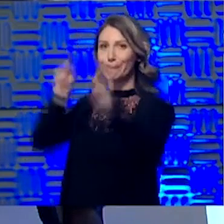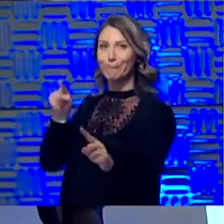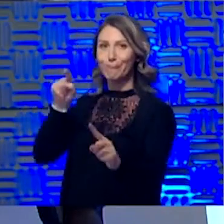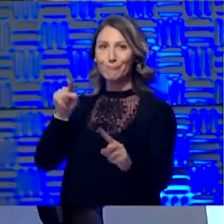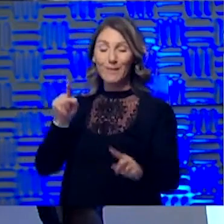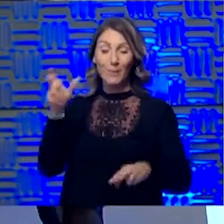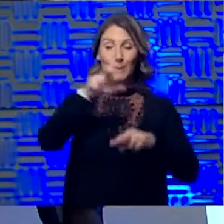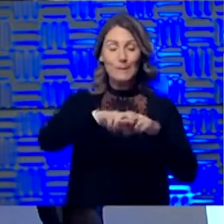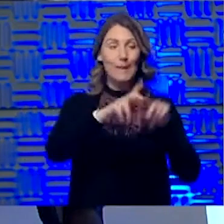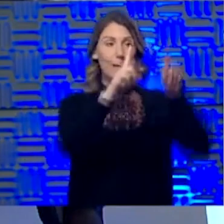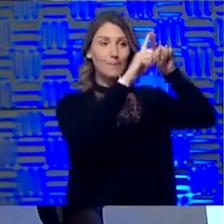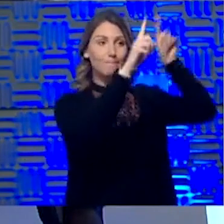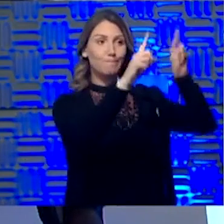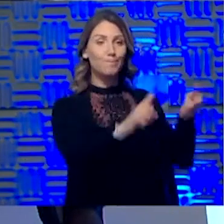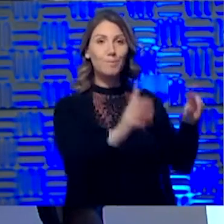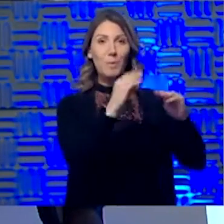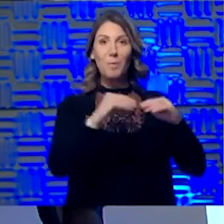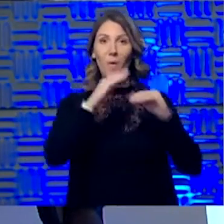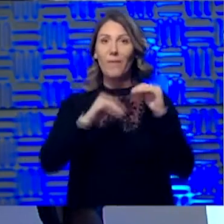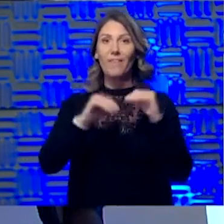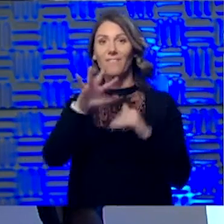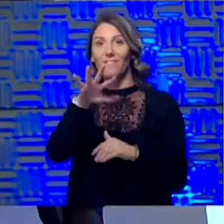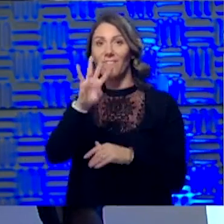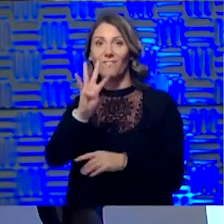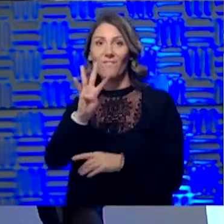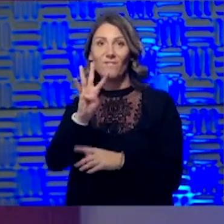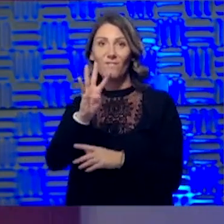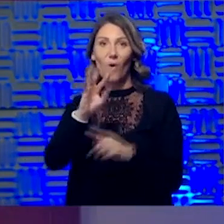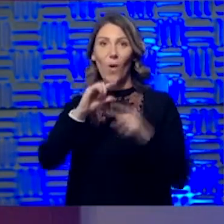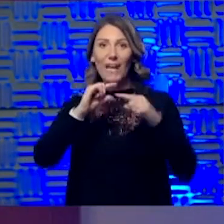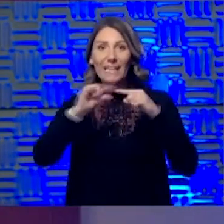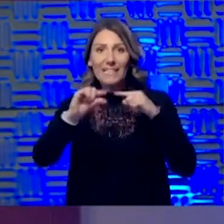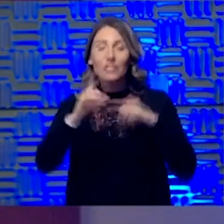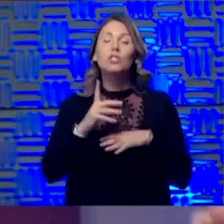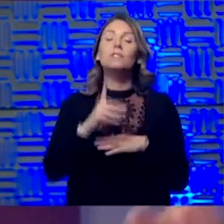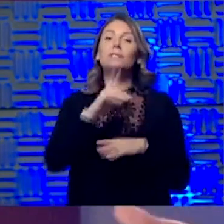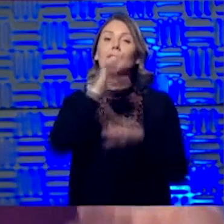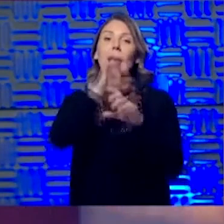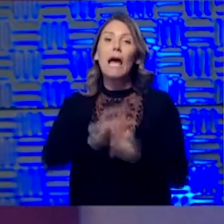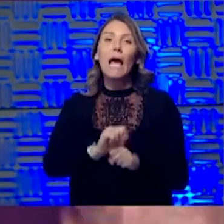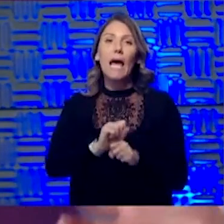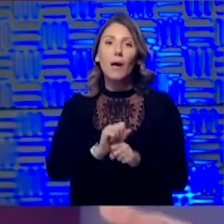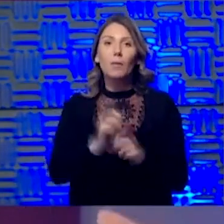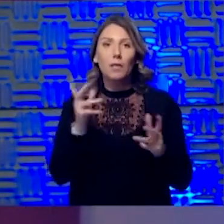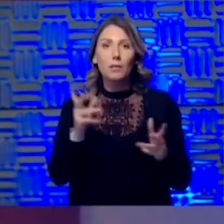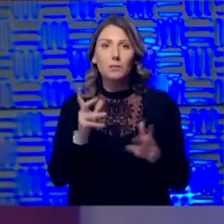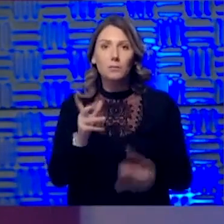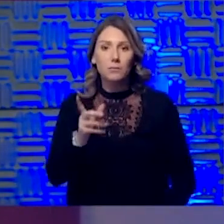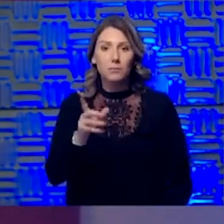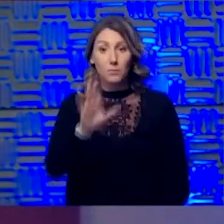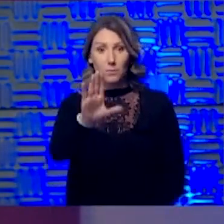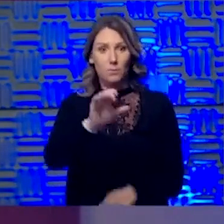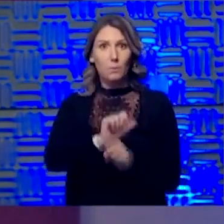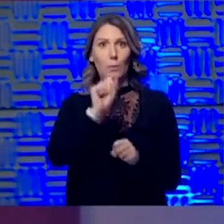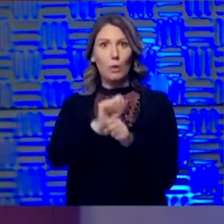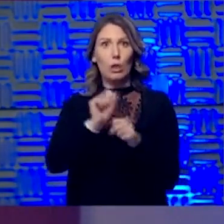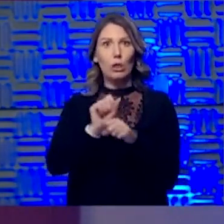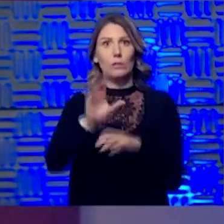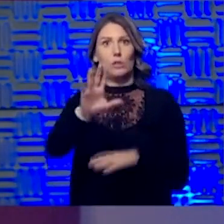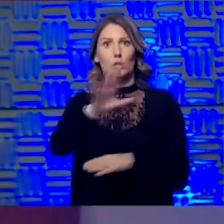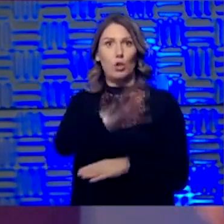54 inches tall and all that. I think it's the habit that we form at work that, they are your bubble. So you just get